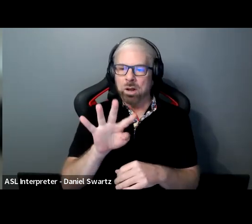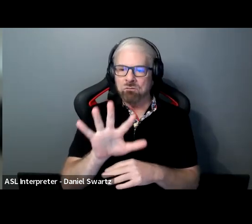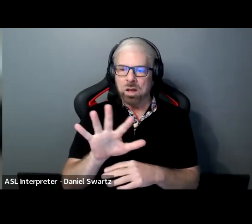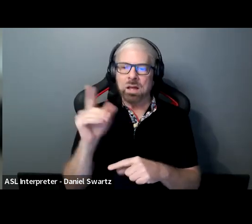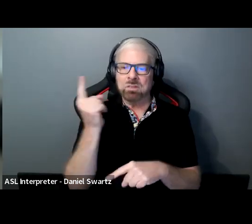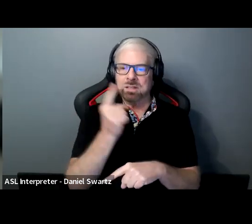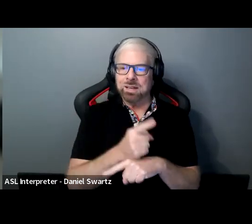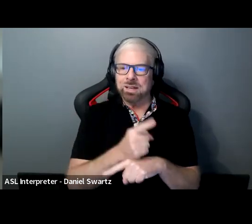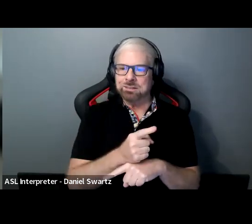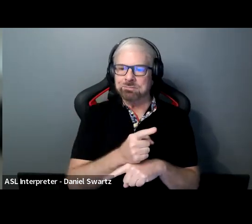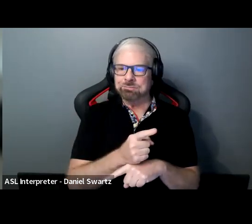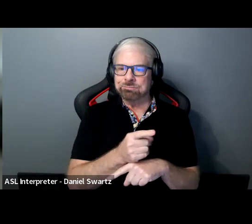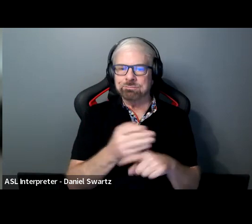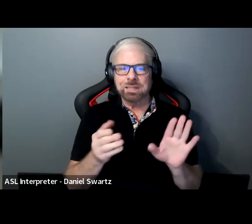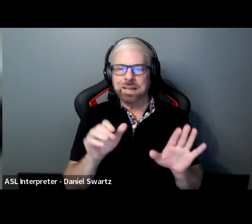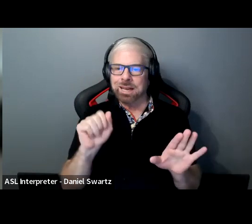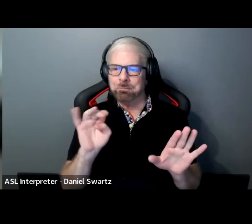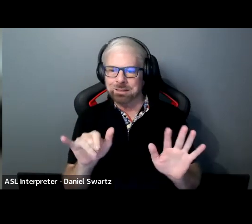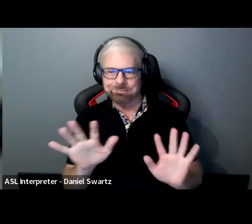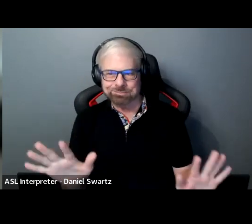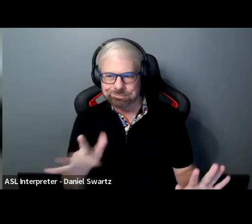into, oh geez, Amy.